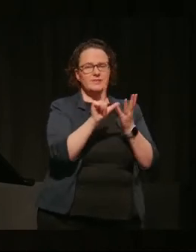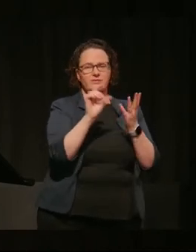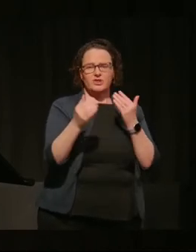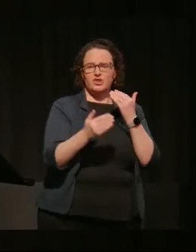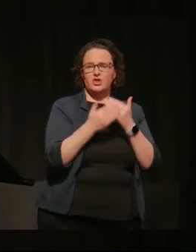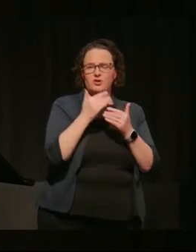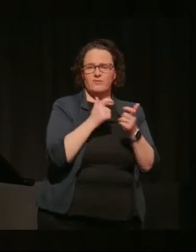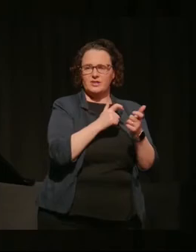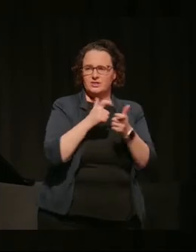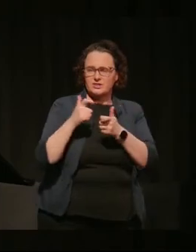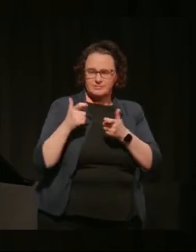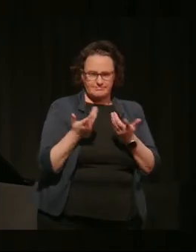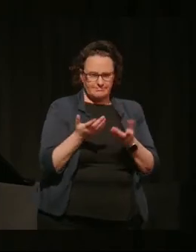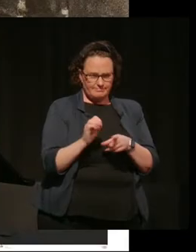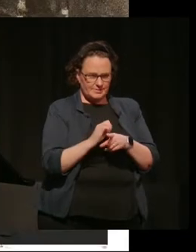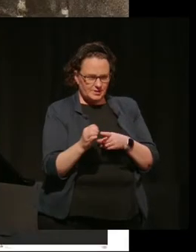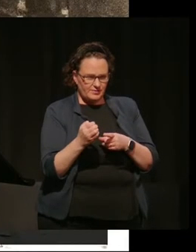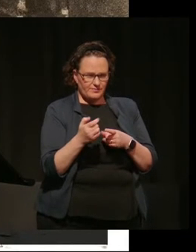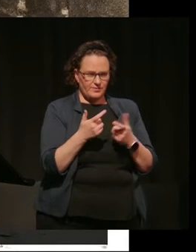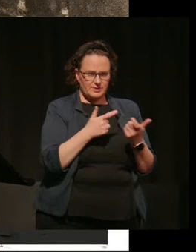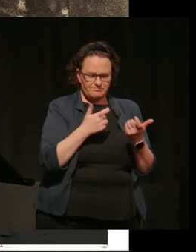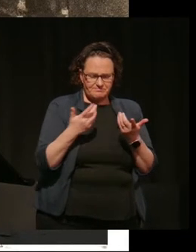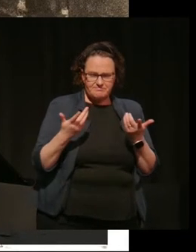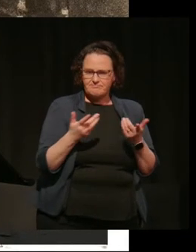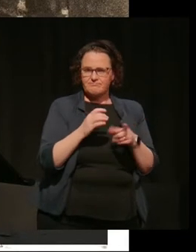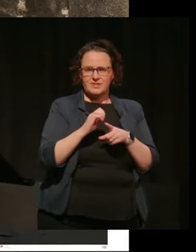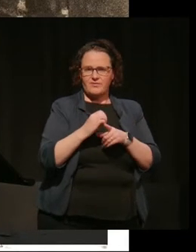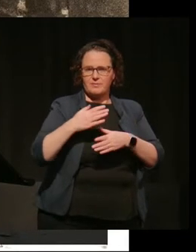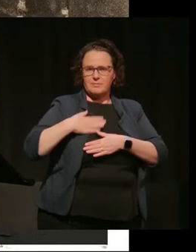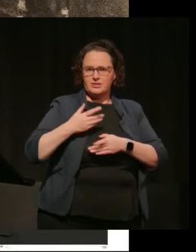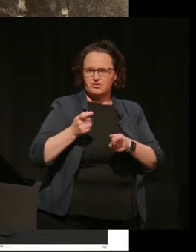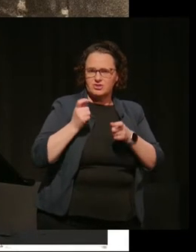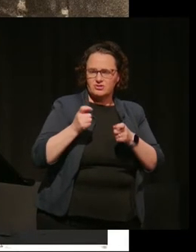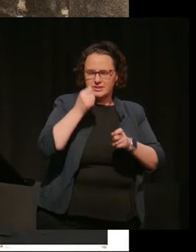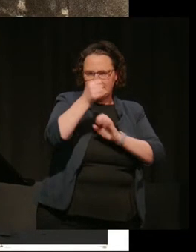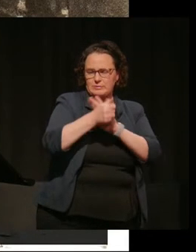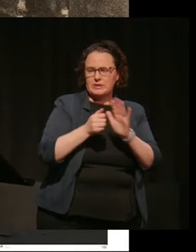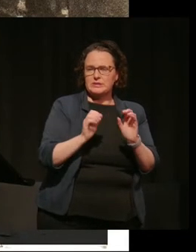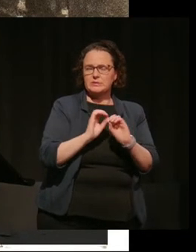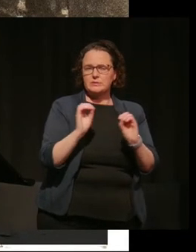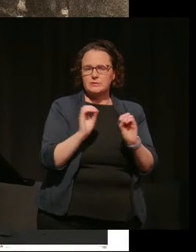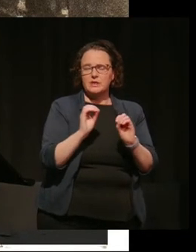fighters, poorly equipped and lacking military training and experience.